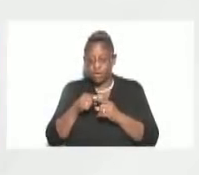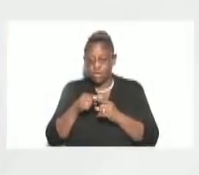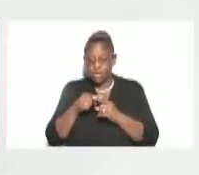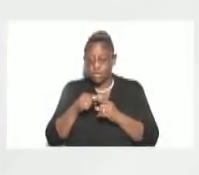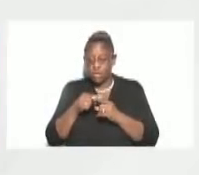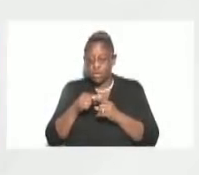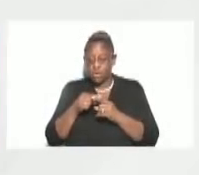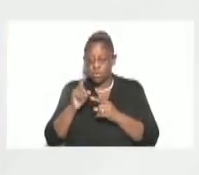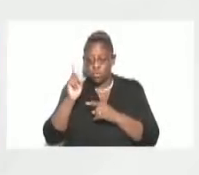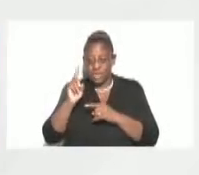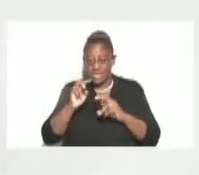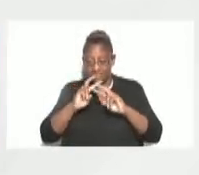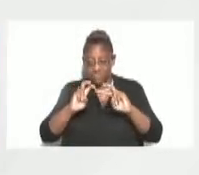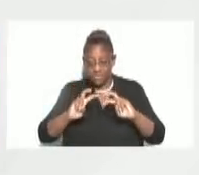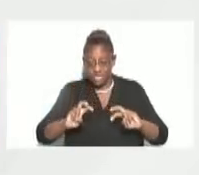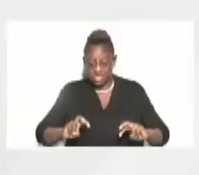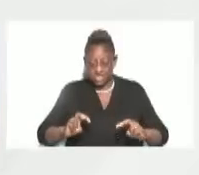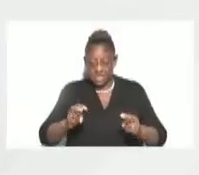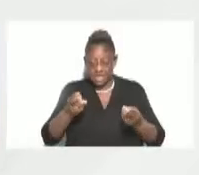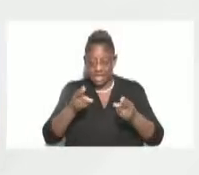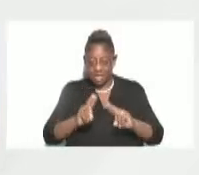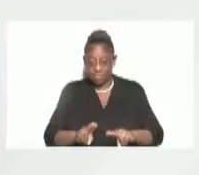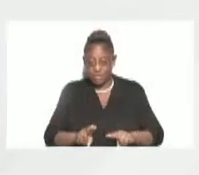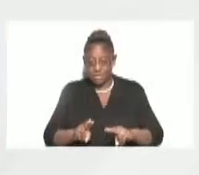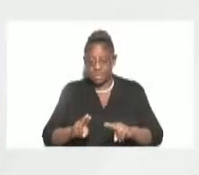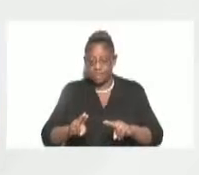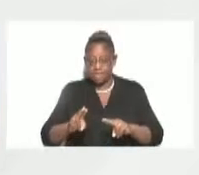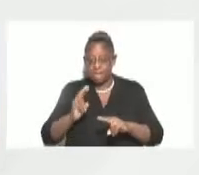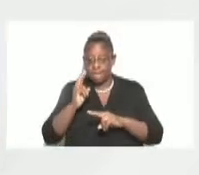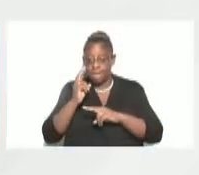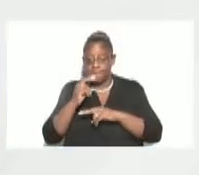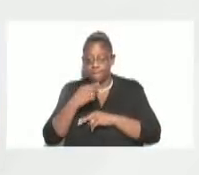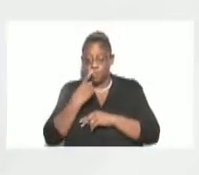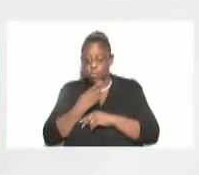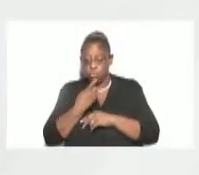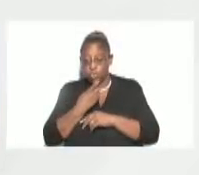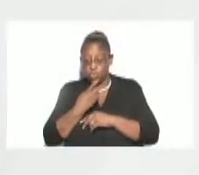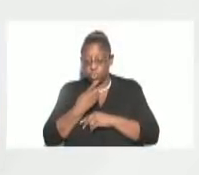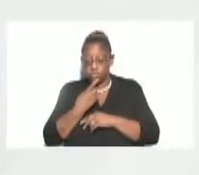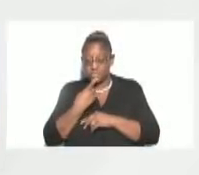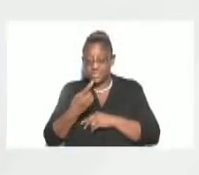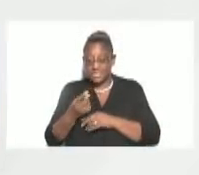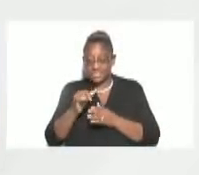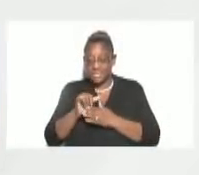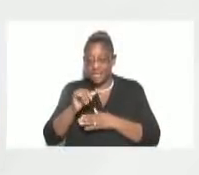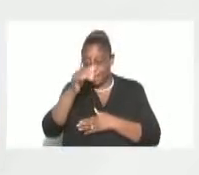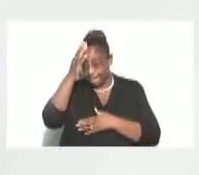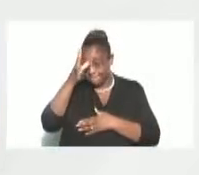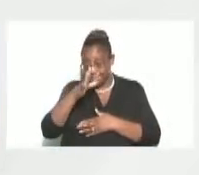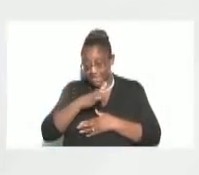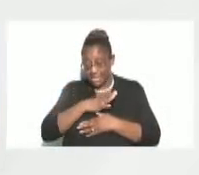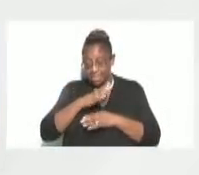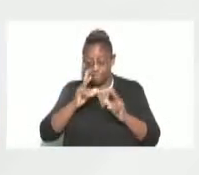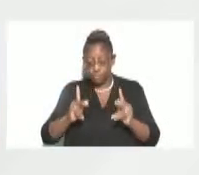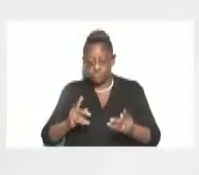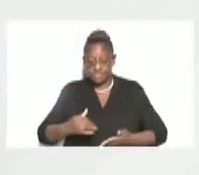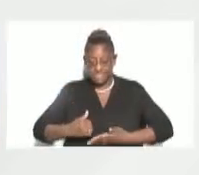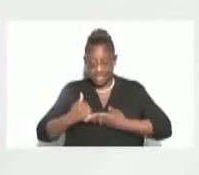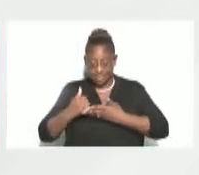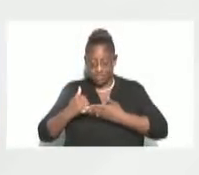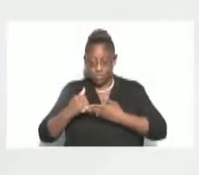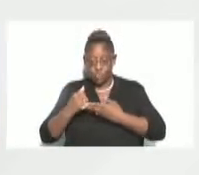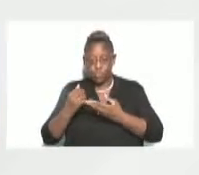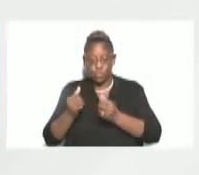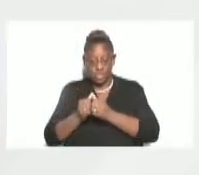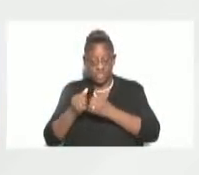that an investigation has been launched by the school resource officer who has advised that a male student is assisting police with the matter.